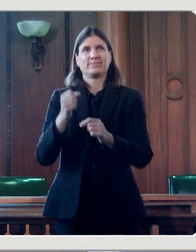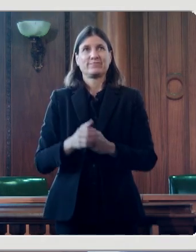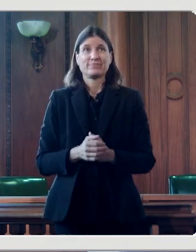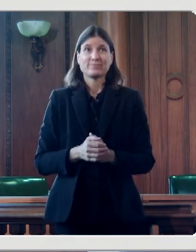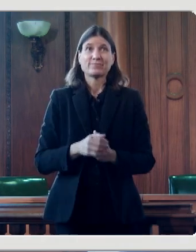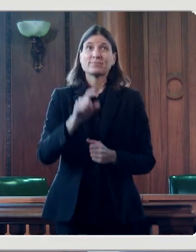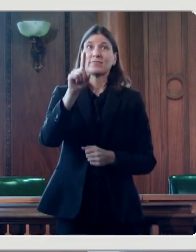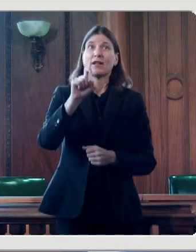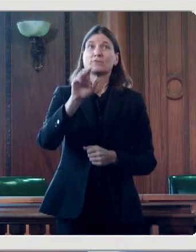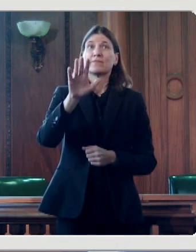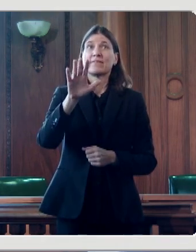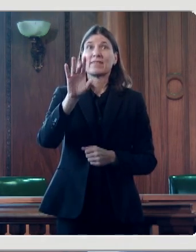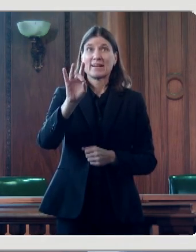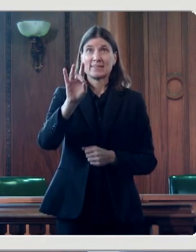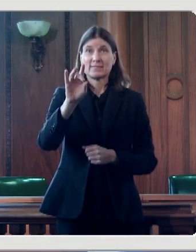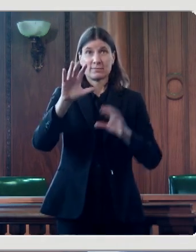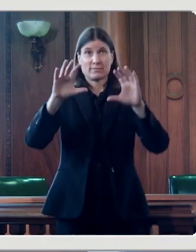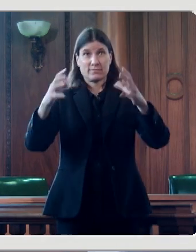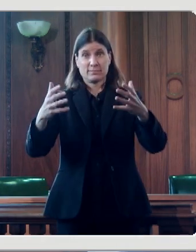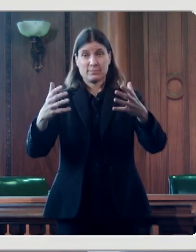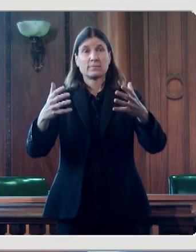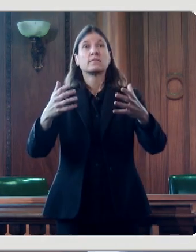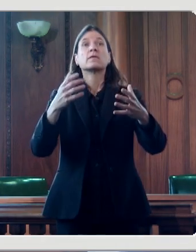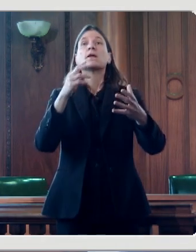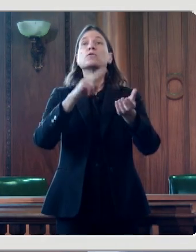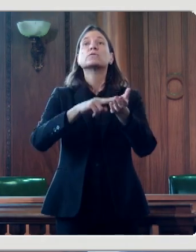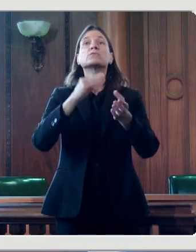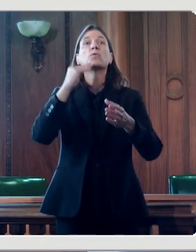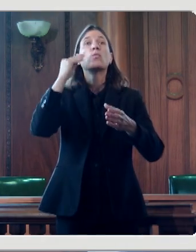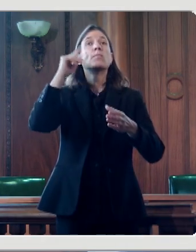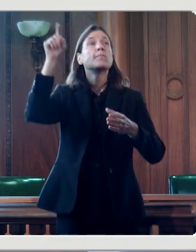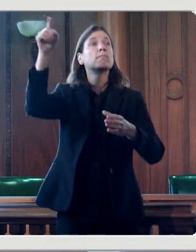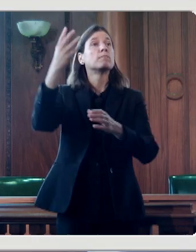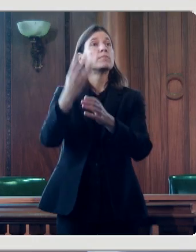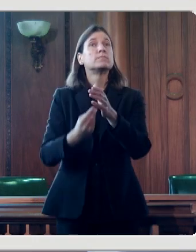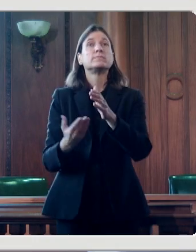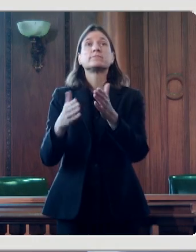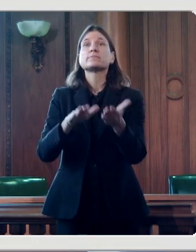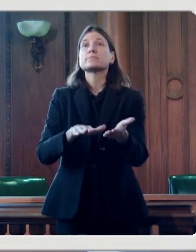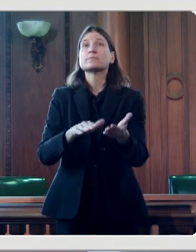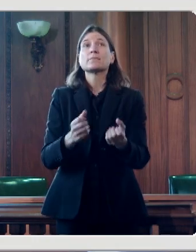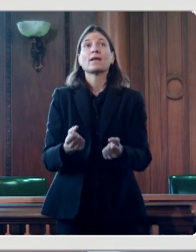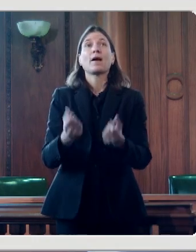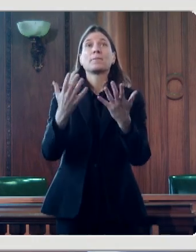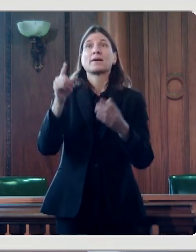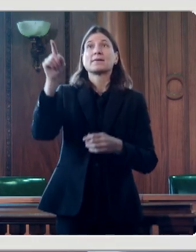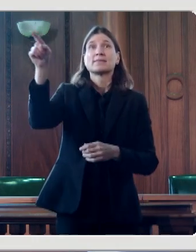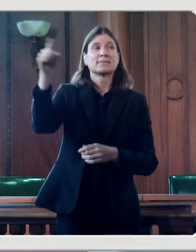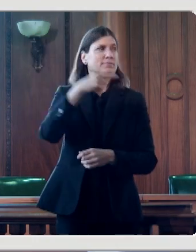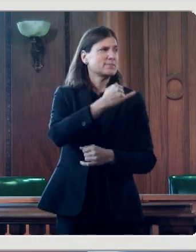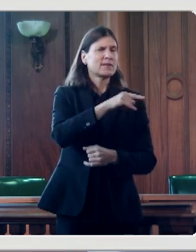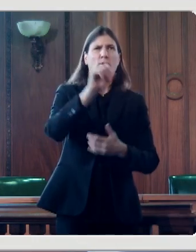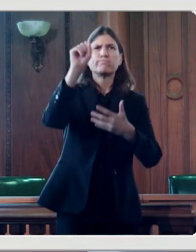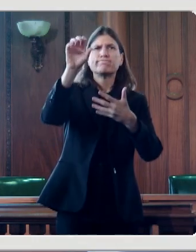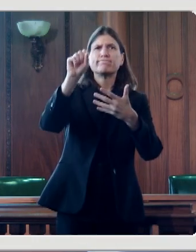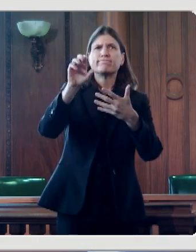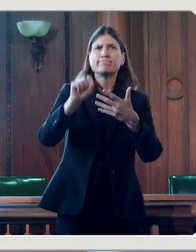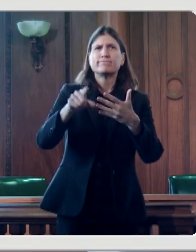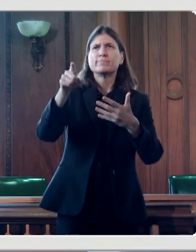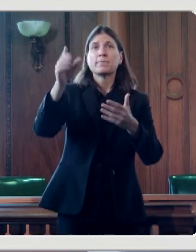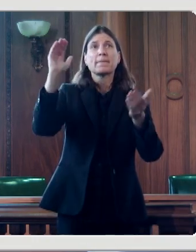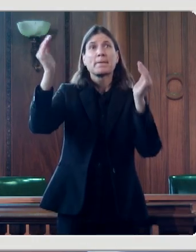care facilities encompass 58 deaths, so you could see that has stayed pretty stabilized and